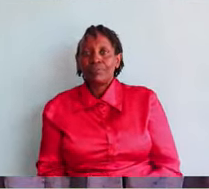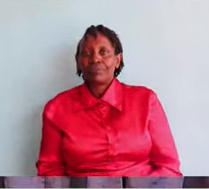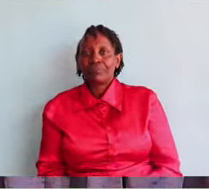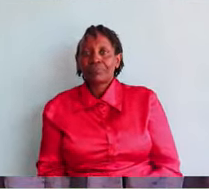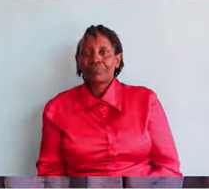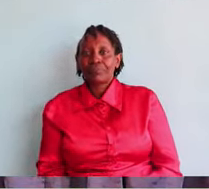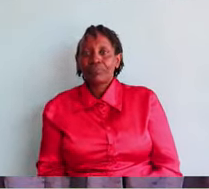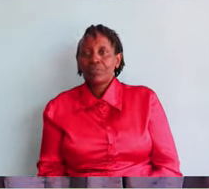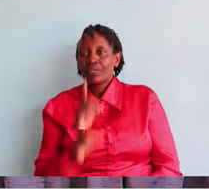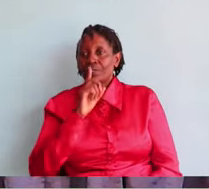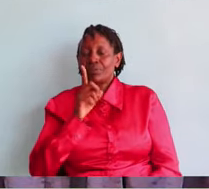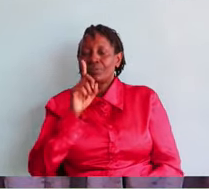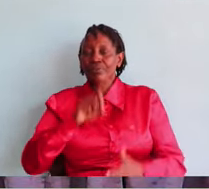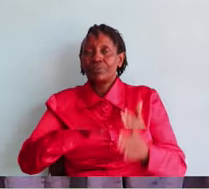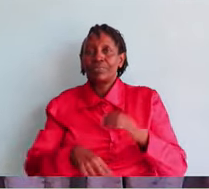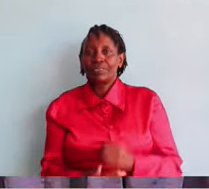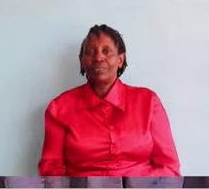So,